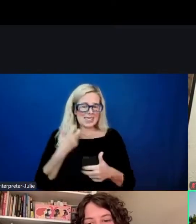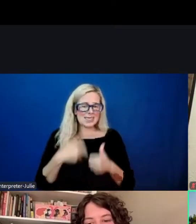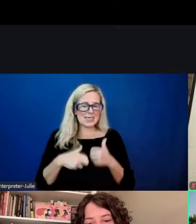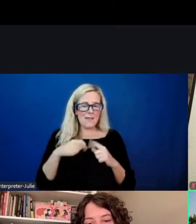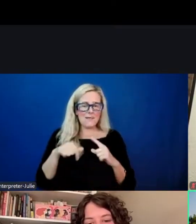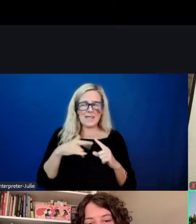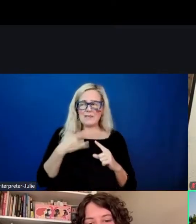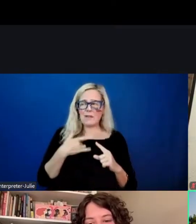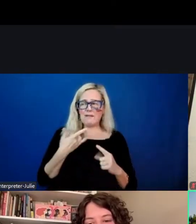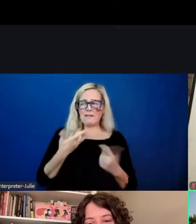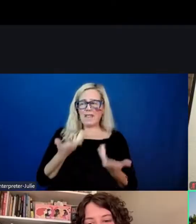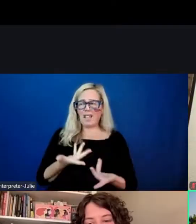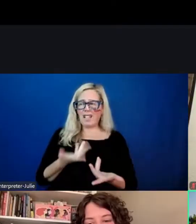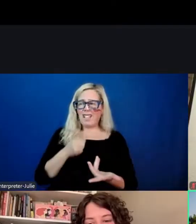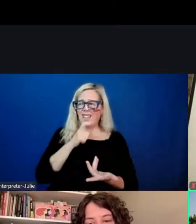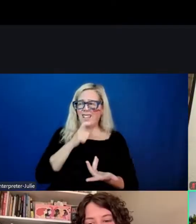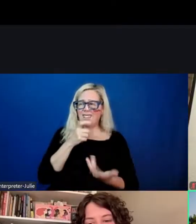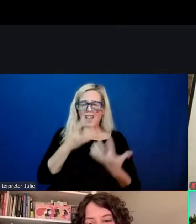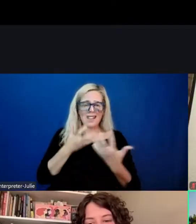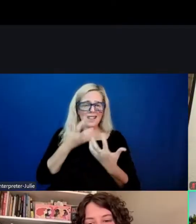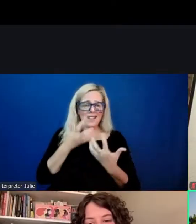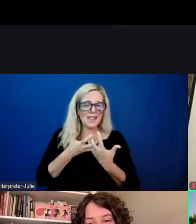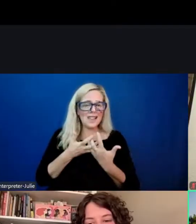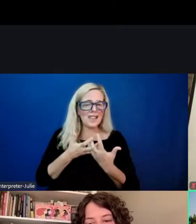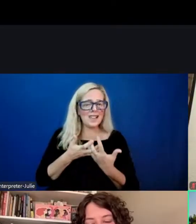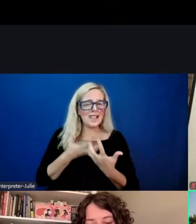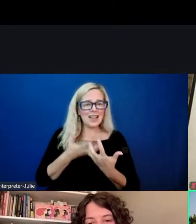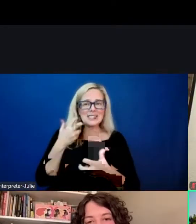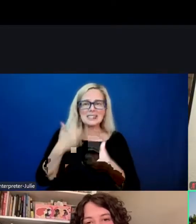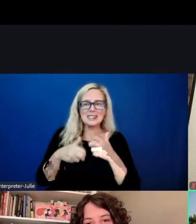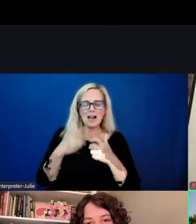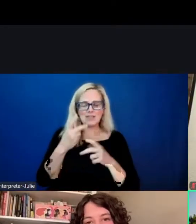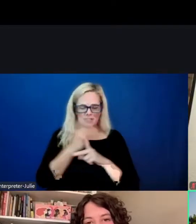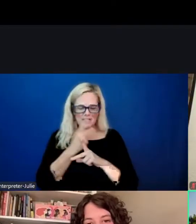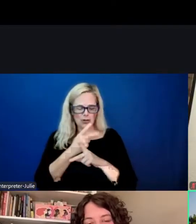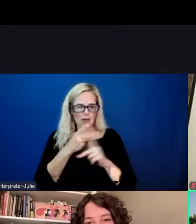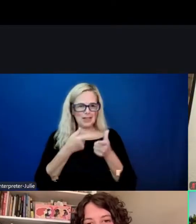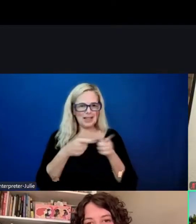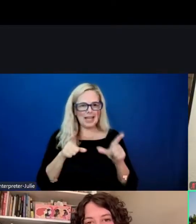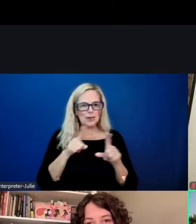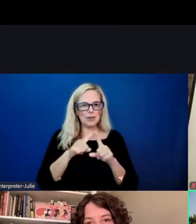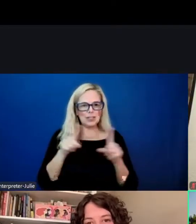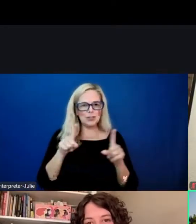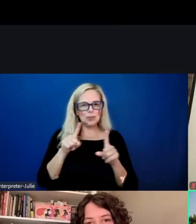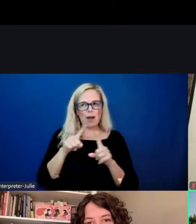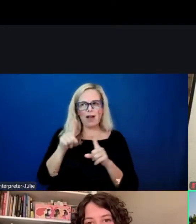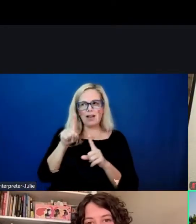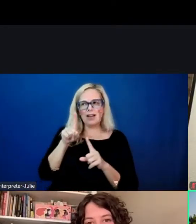that language. And maybe just developing that self-advocacy, it never goes away.